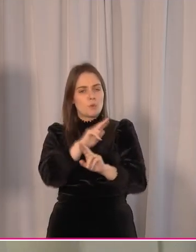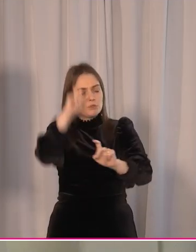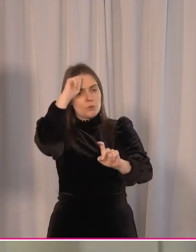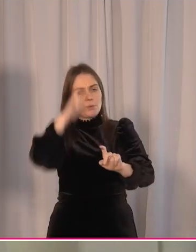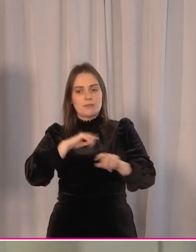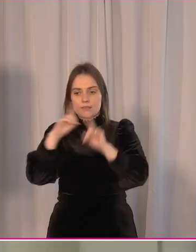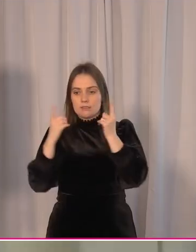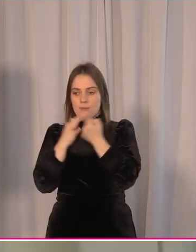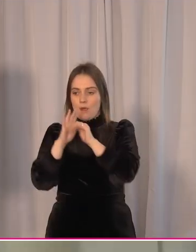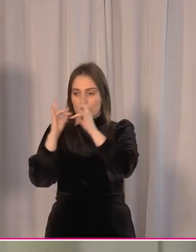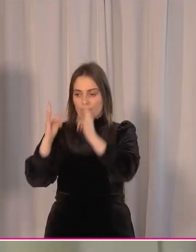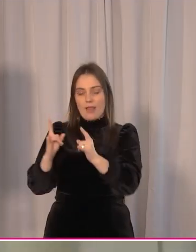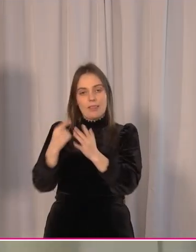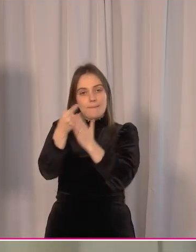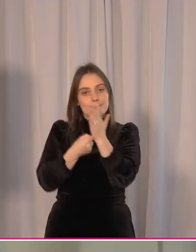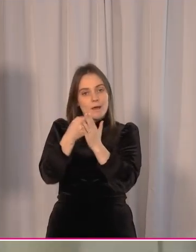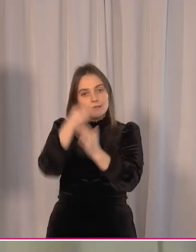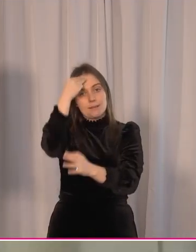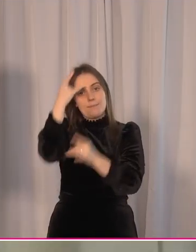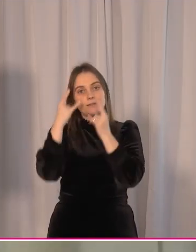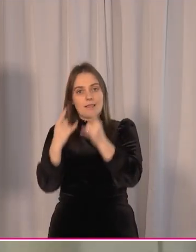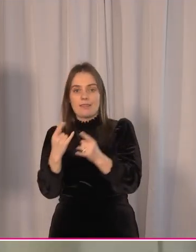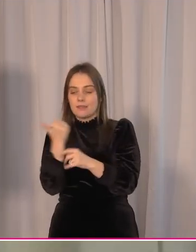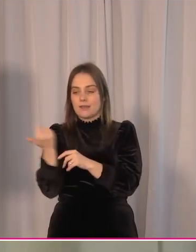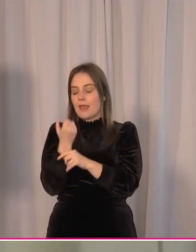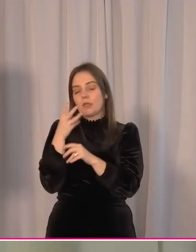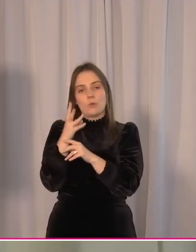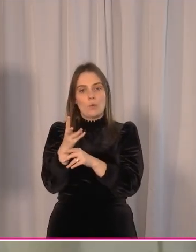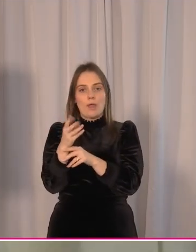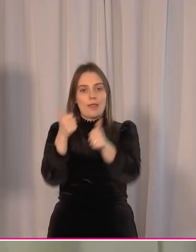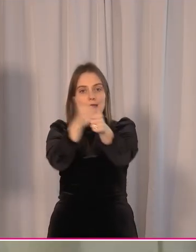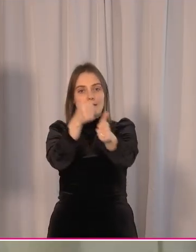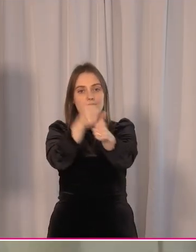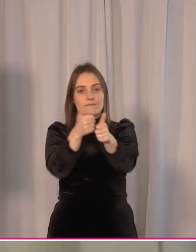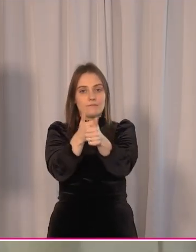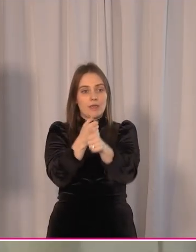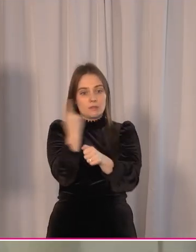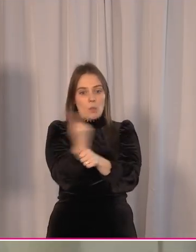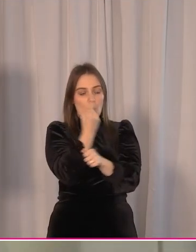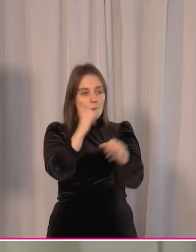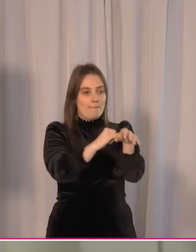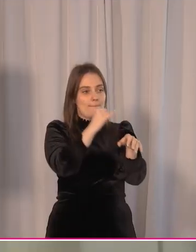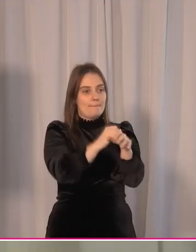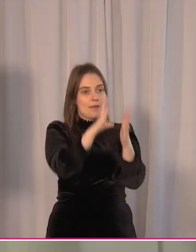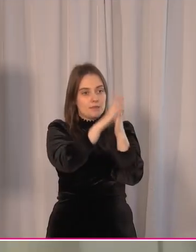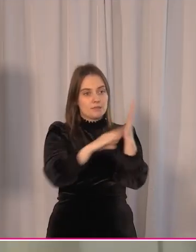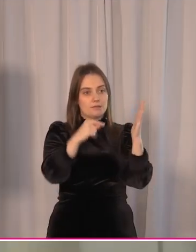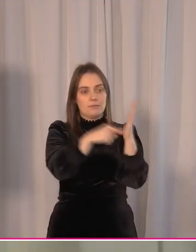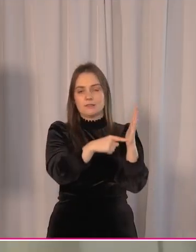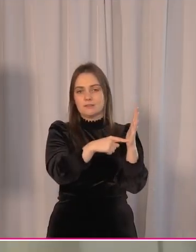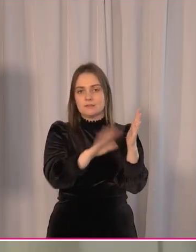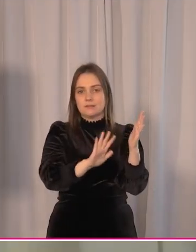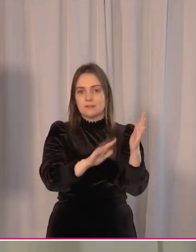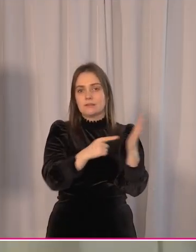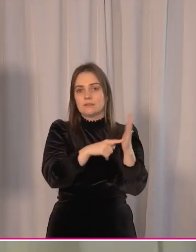Department of Health in its policy in mental health in any way advocates solely a medicalised approach. Our mental health